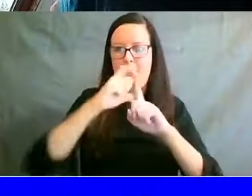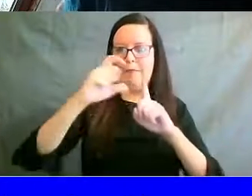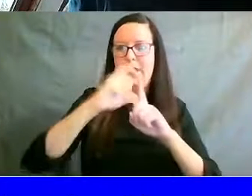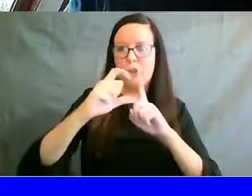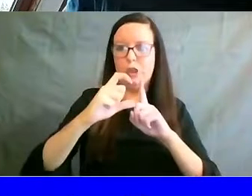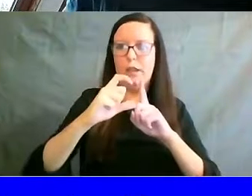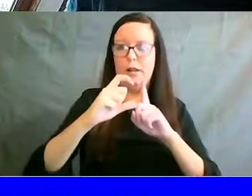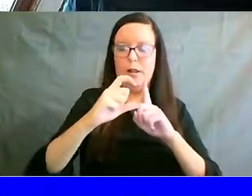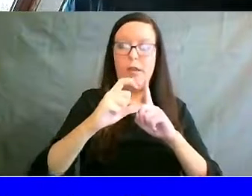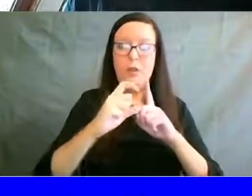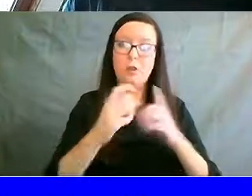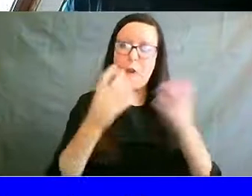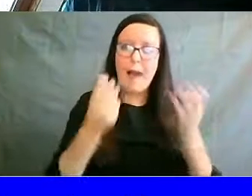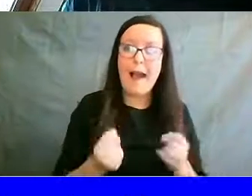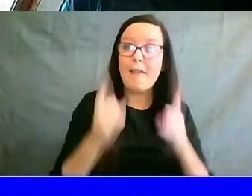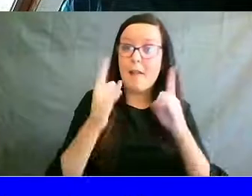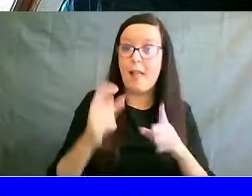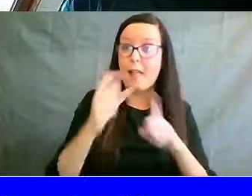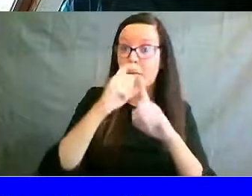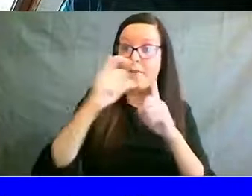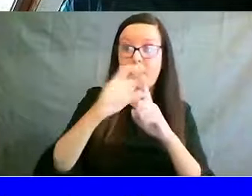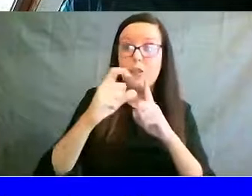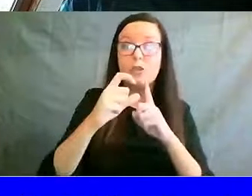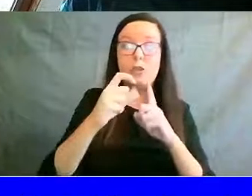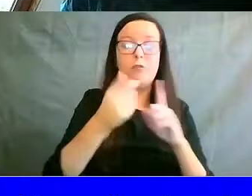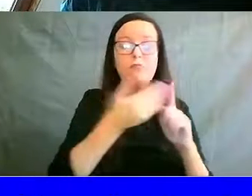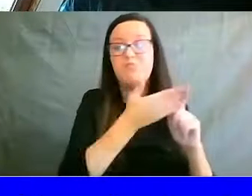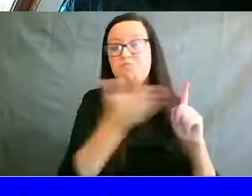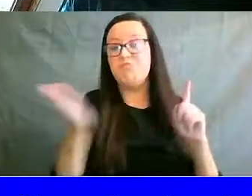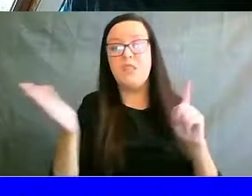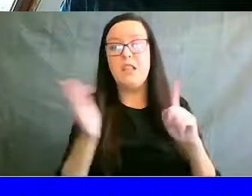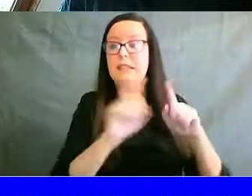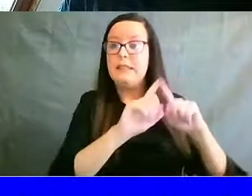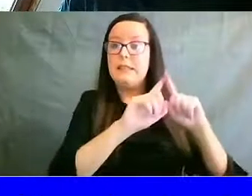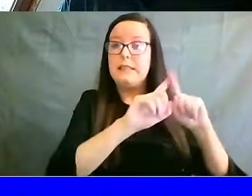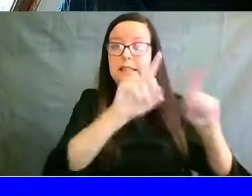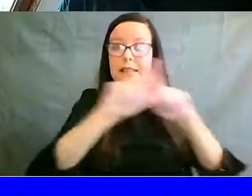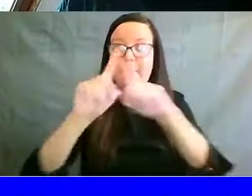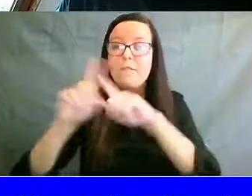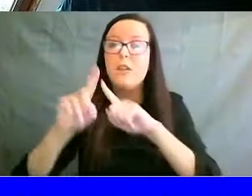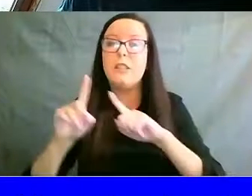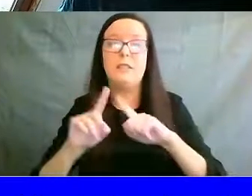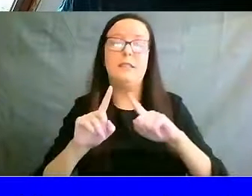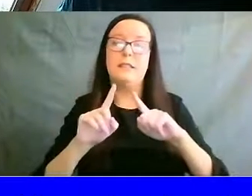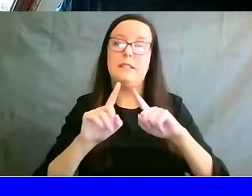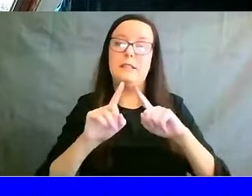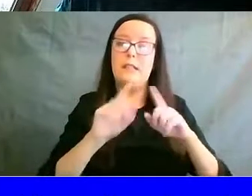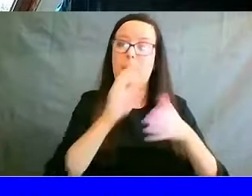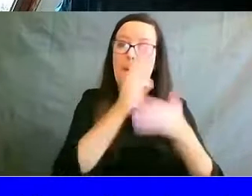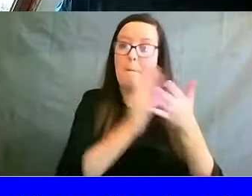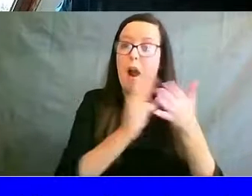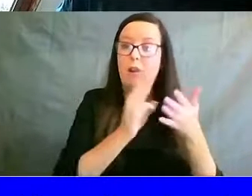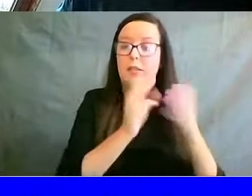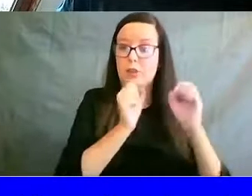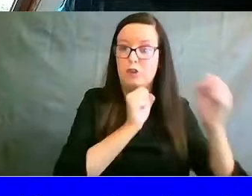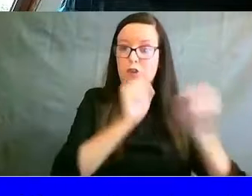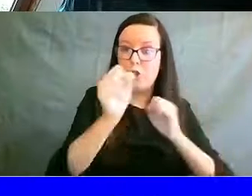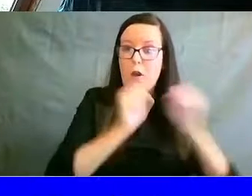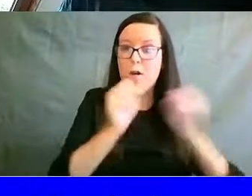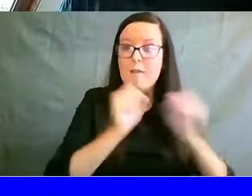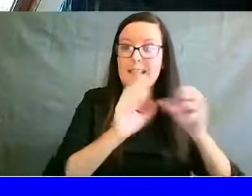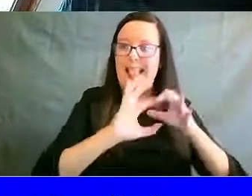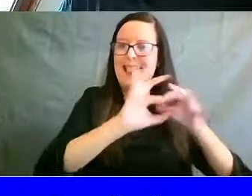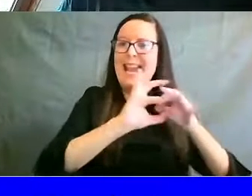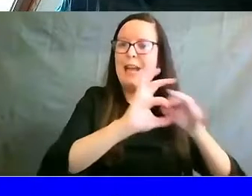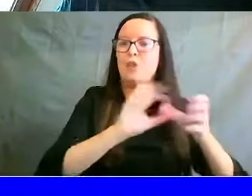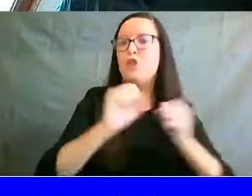There are health professionals embedded in all English custody suites now. They're called liaison diversion services, and they're in a very good